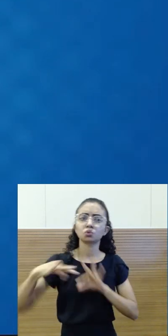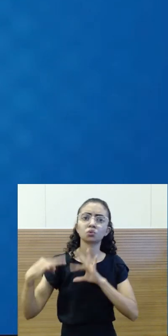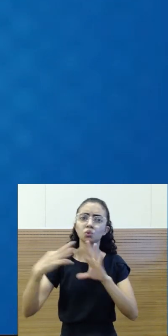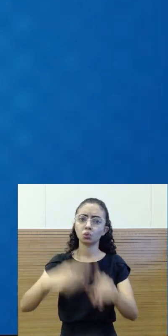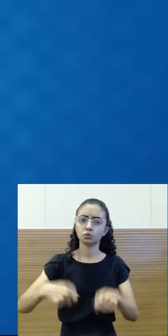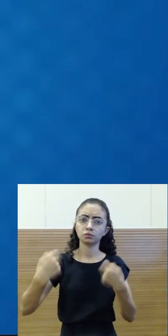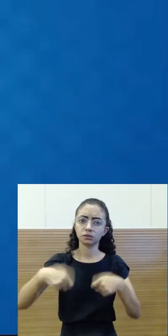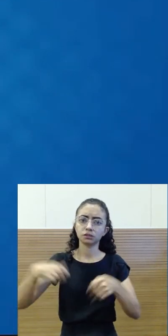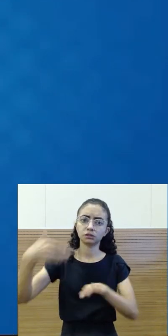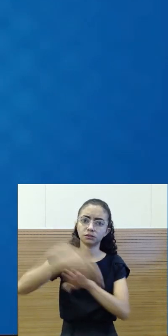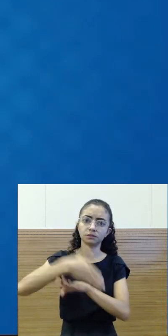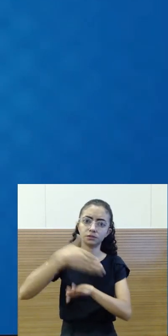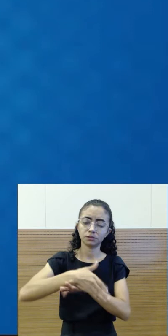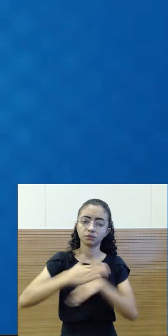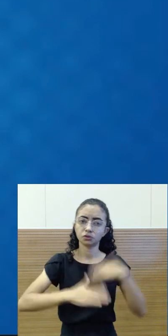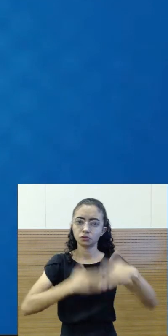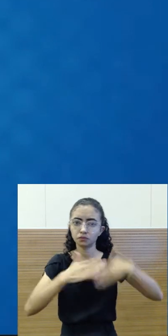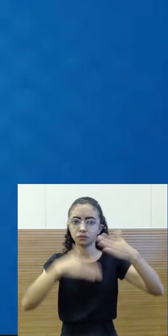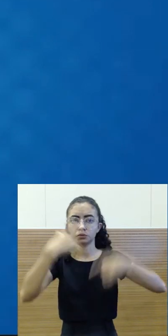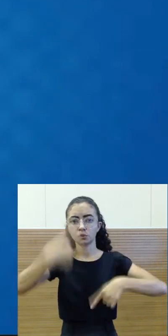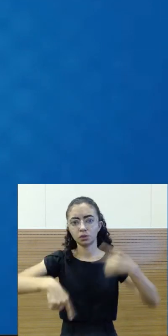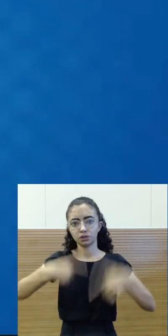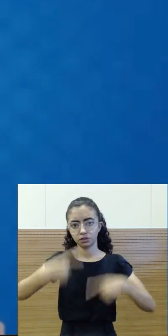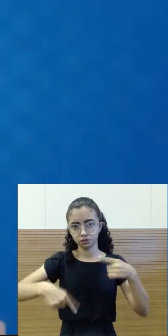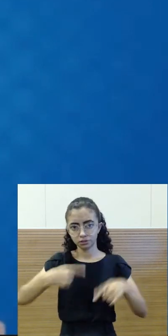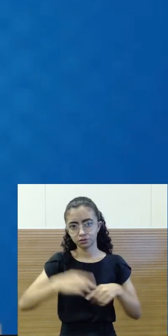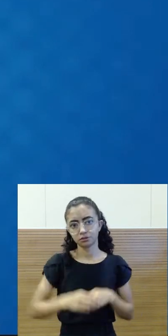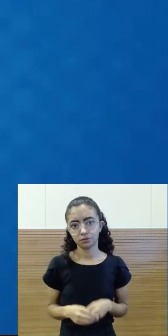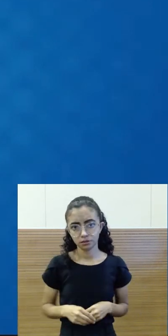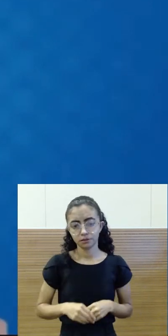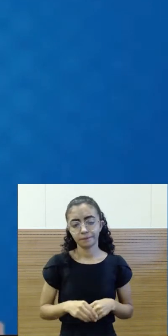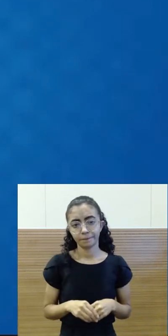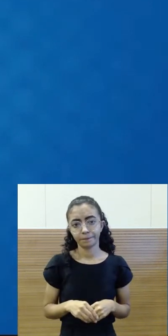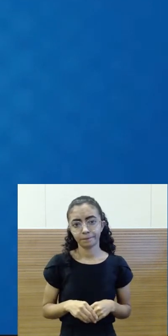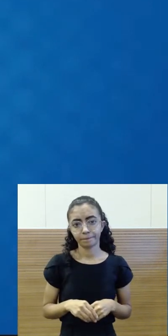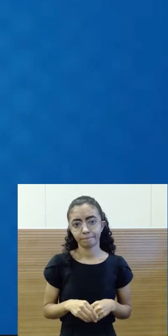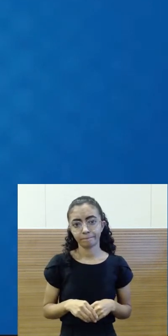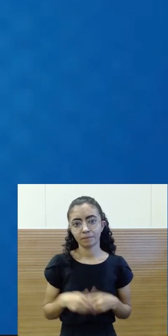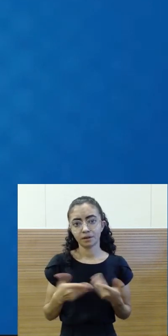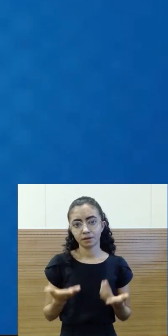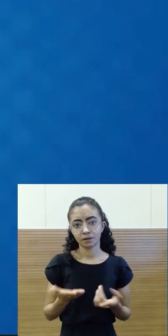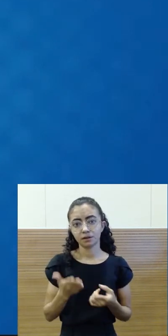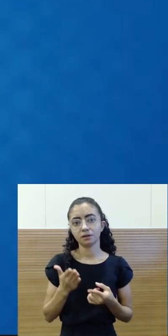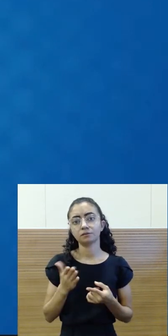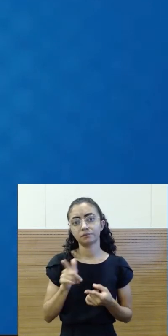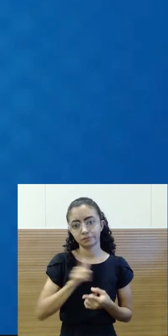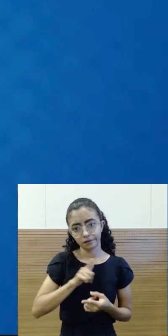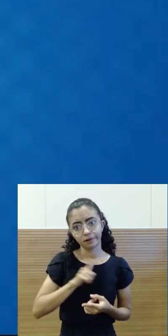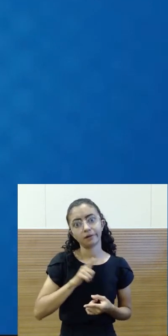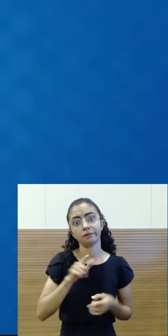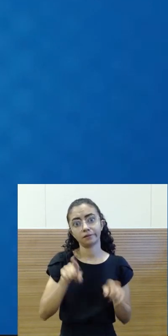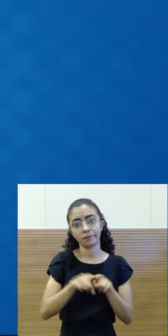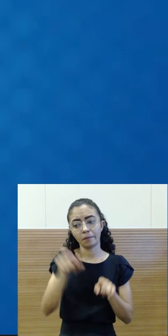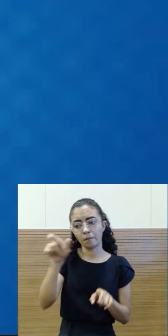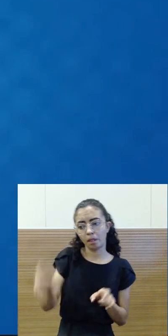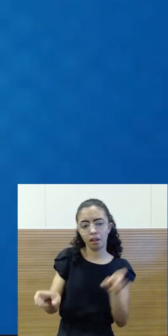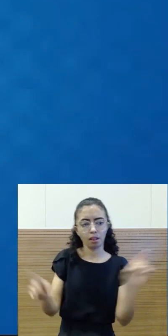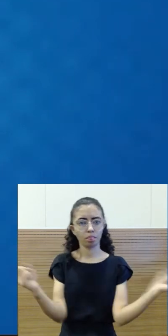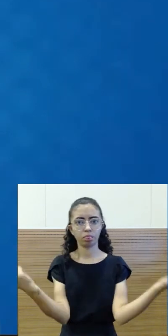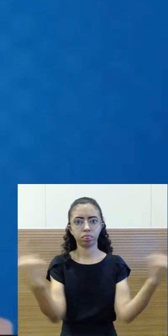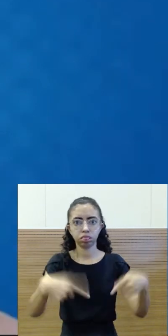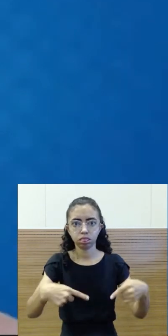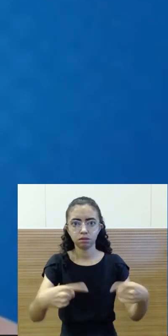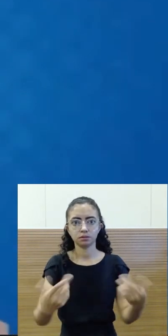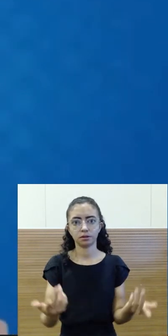making, which of course brings us in the issue of conflict of interest. So with regard to the Healthy Diet Coalition, for